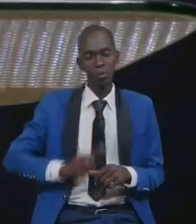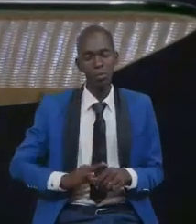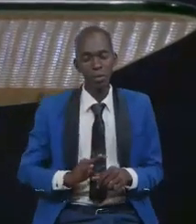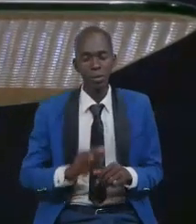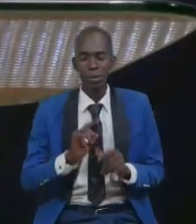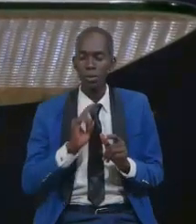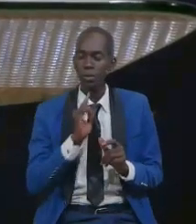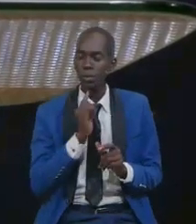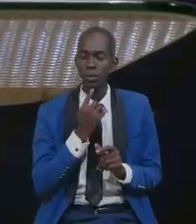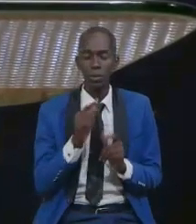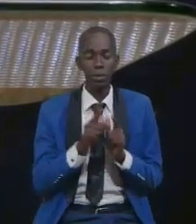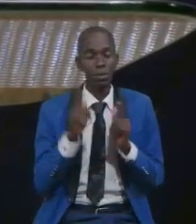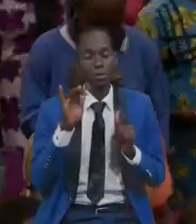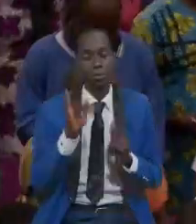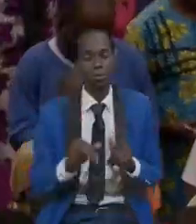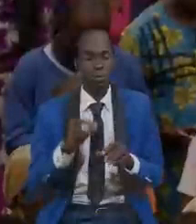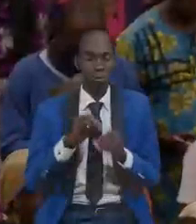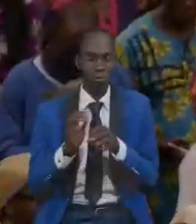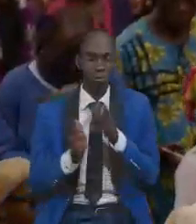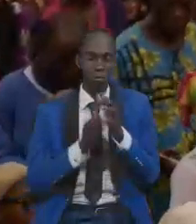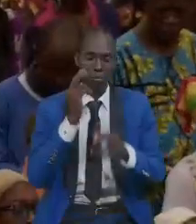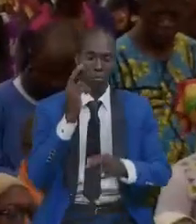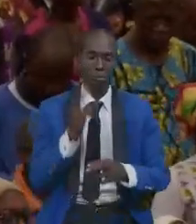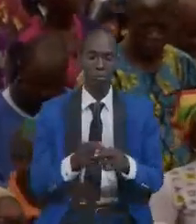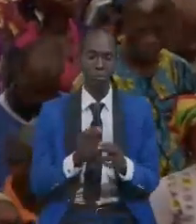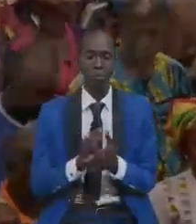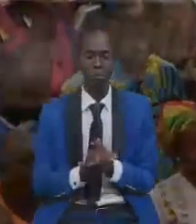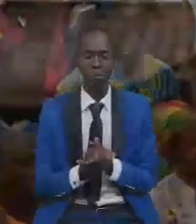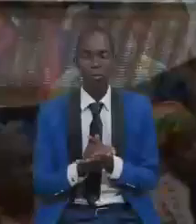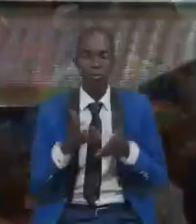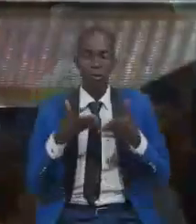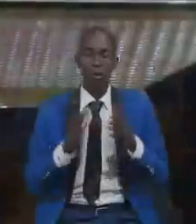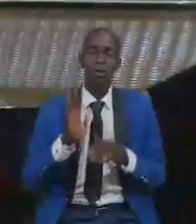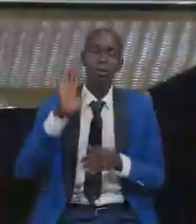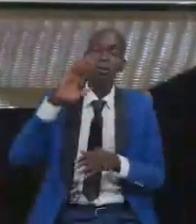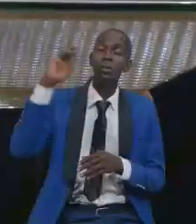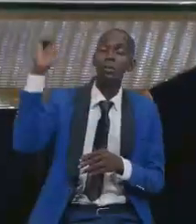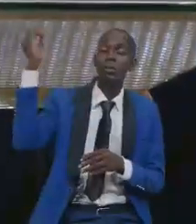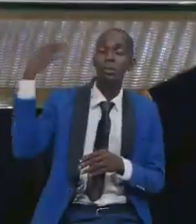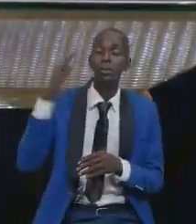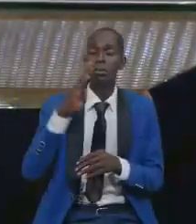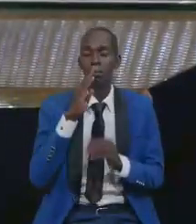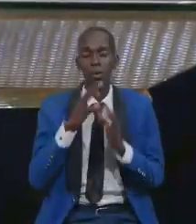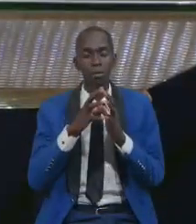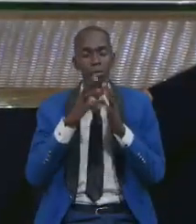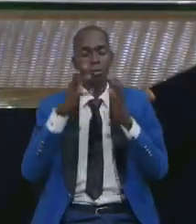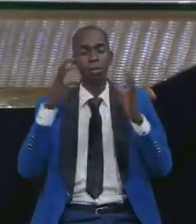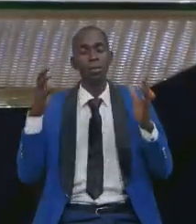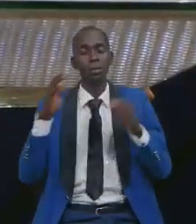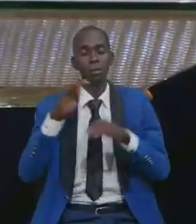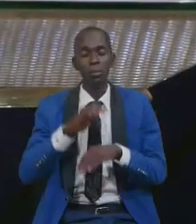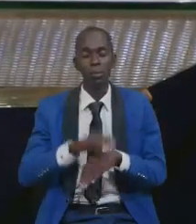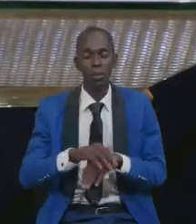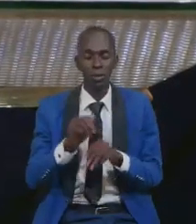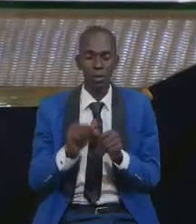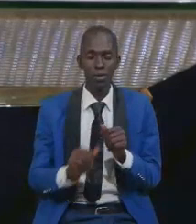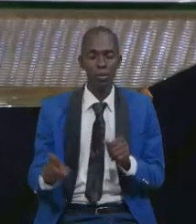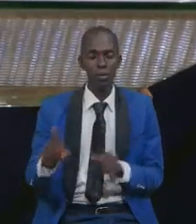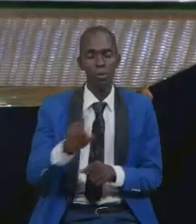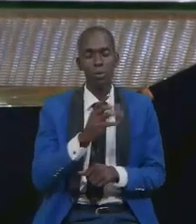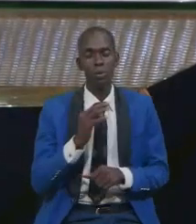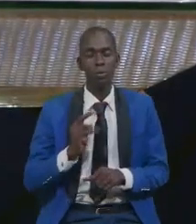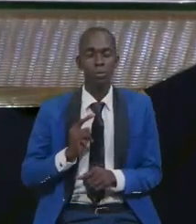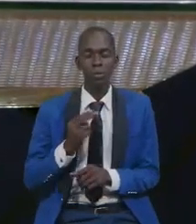tremendously in Jesus' name. Let your grace be abundant upon every one of